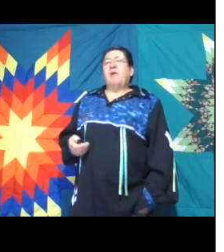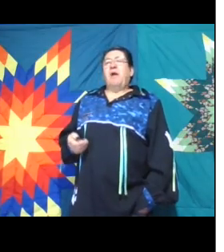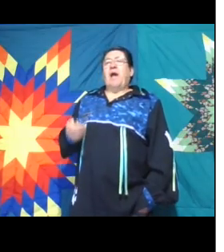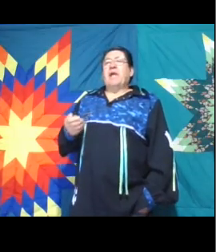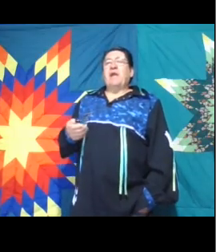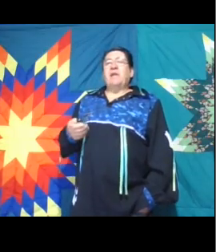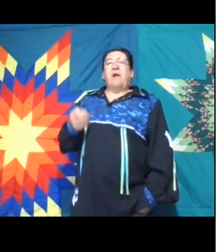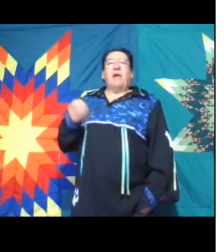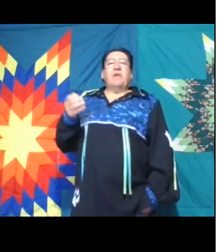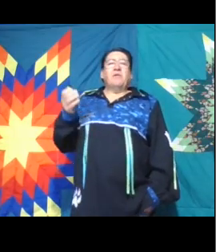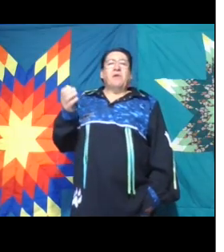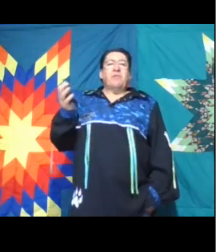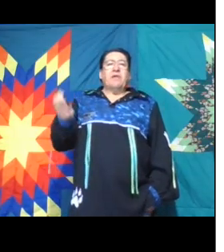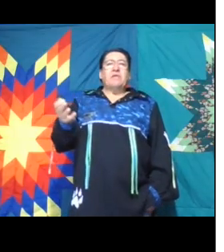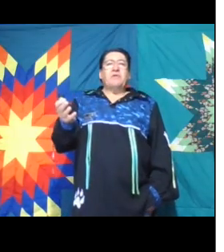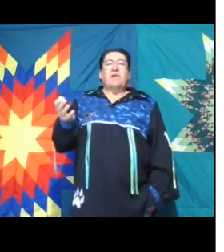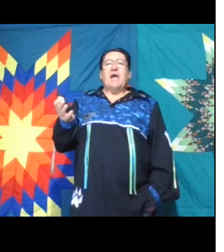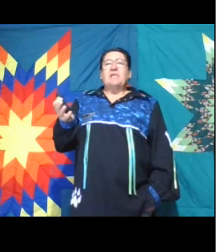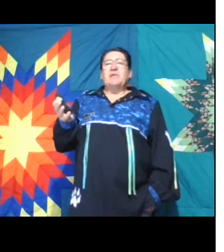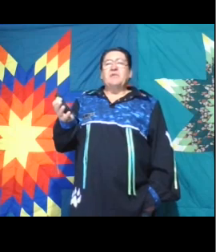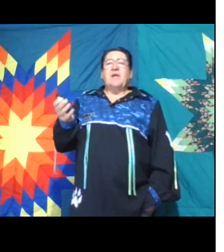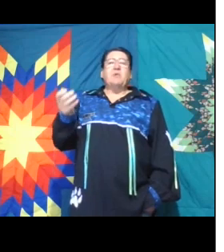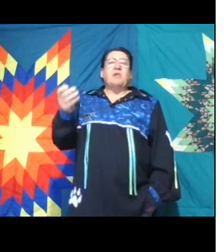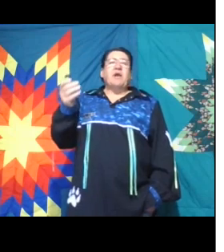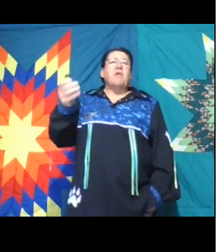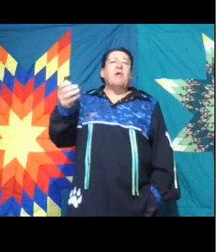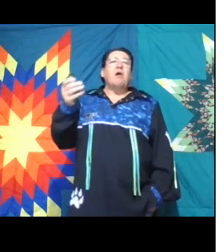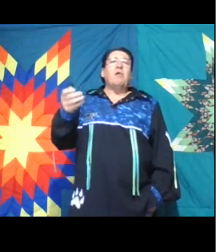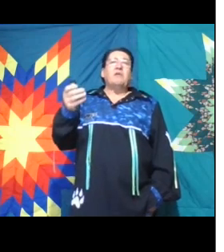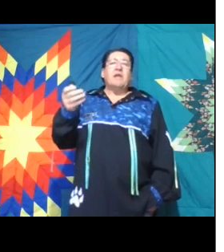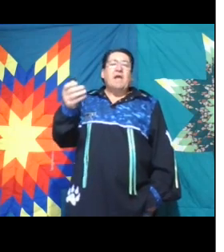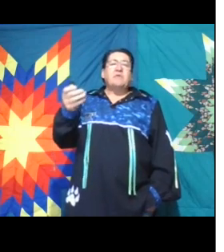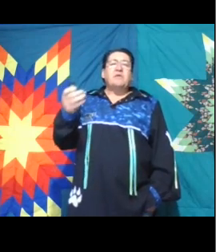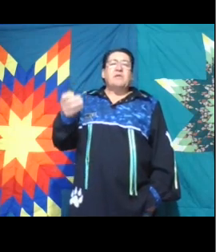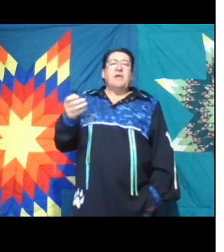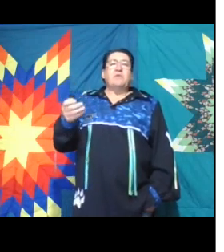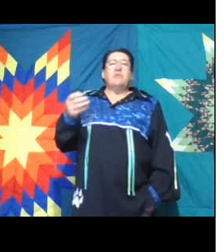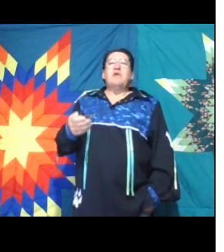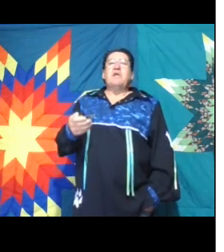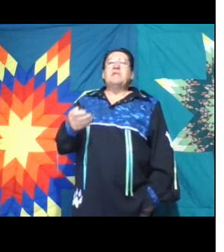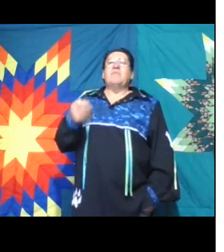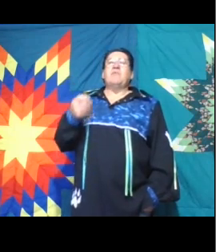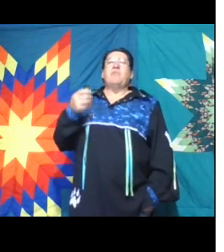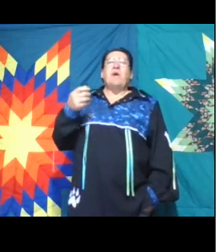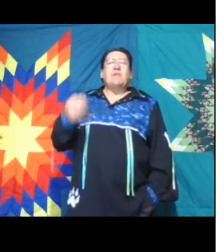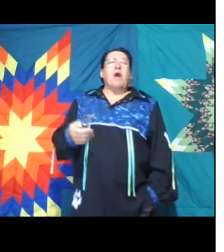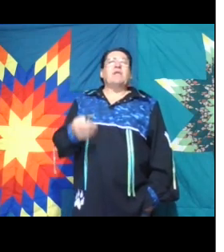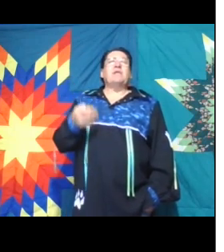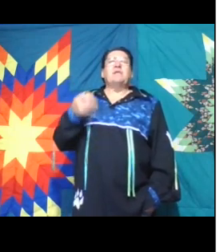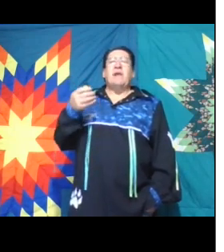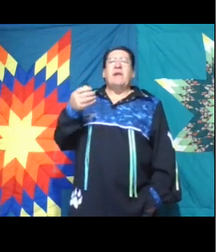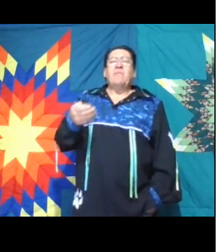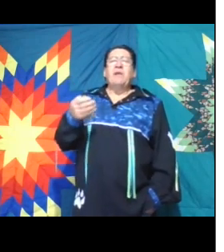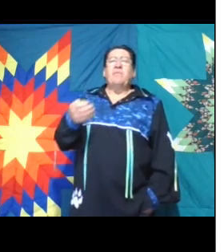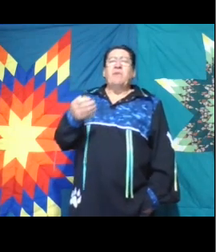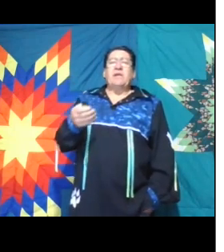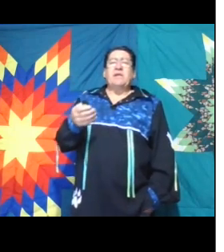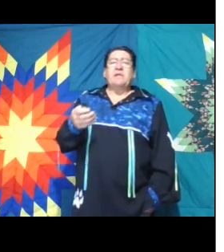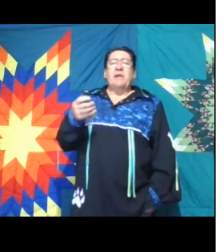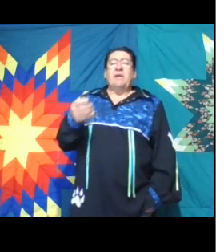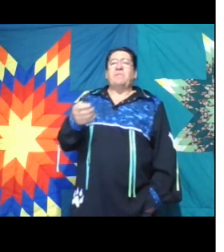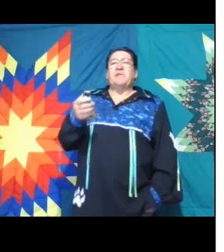So again, I know I raced through the last two slides, but they are all, the last three slides are really some of the best practices and